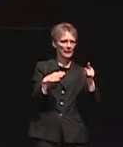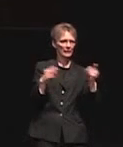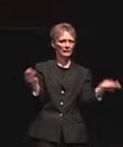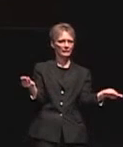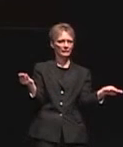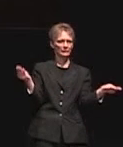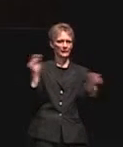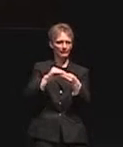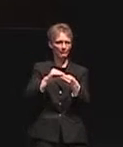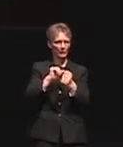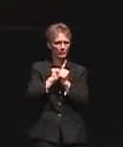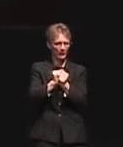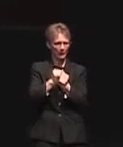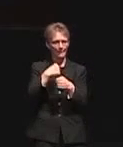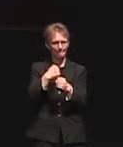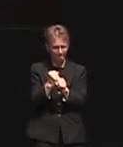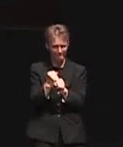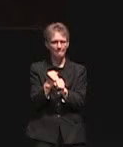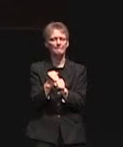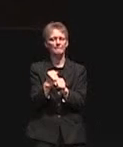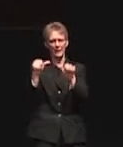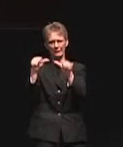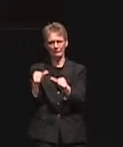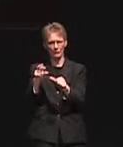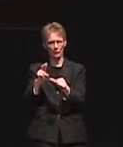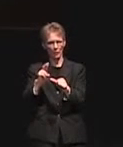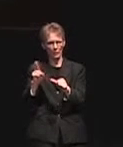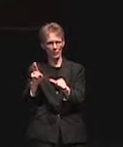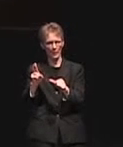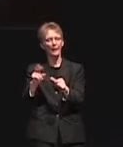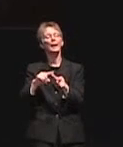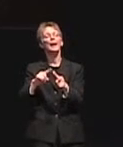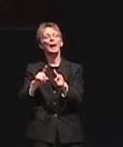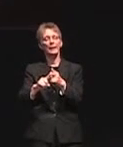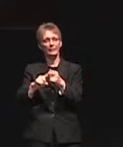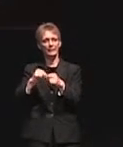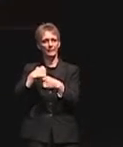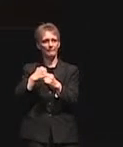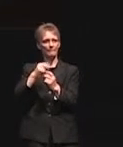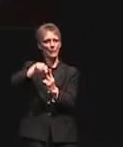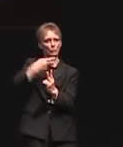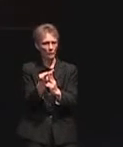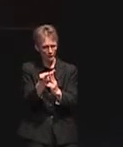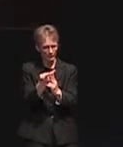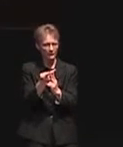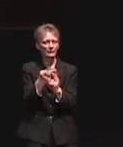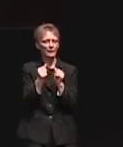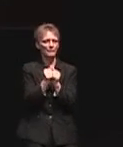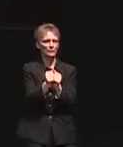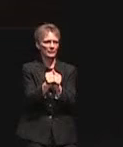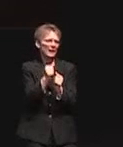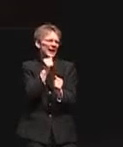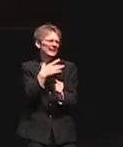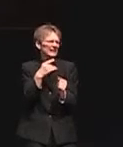the right. Then took the figure on the right and made a reverse and put them together. I didn't like the fact that there was too much black and white, so I just added